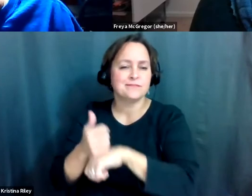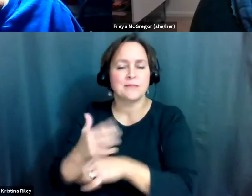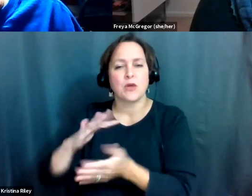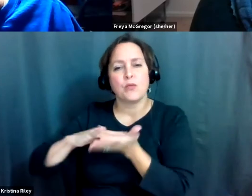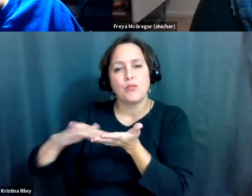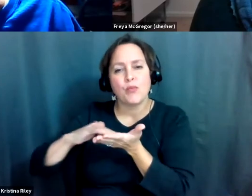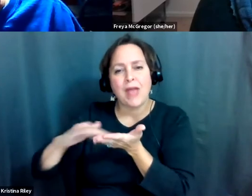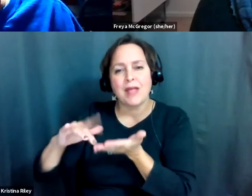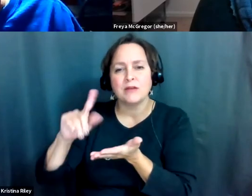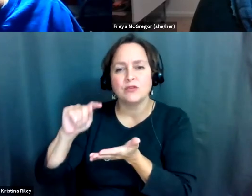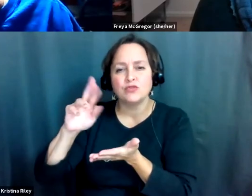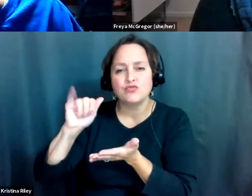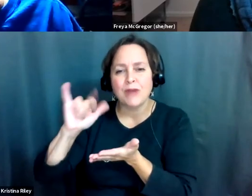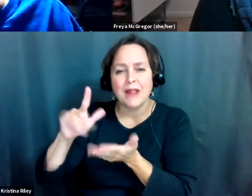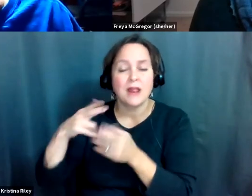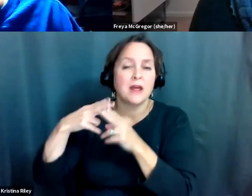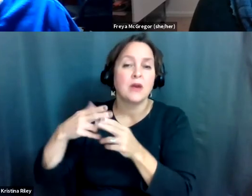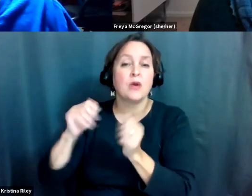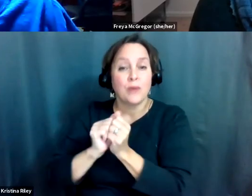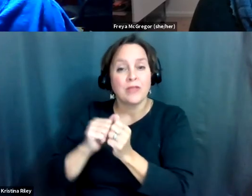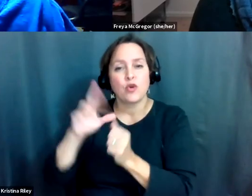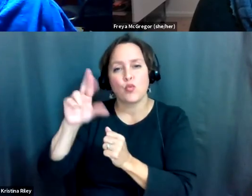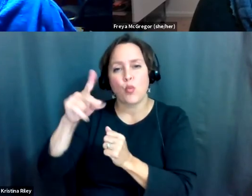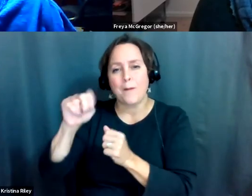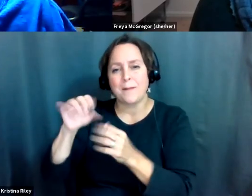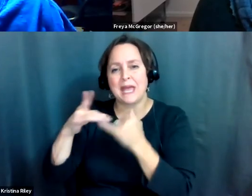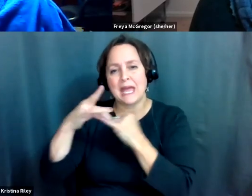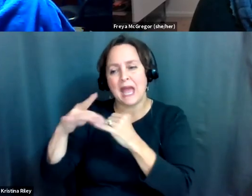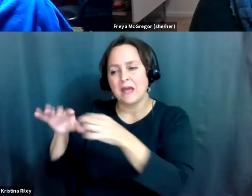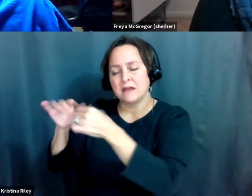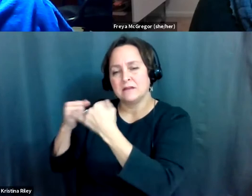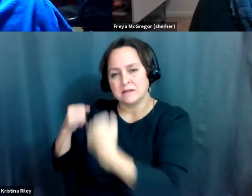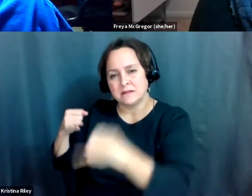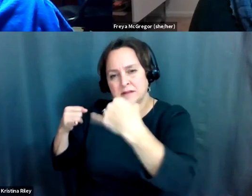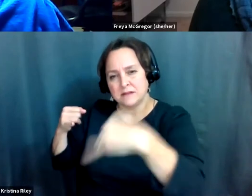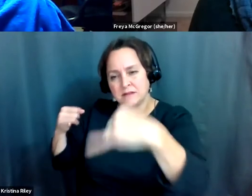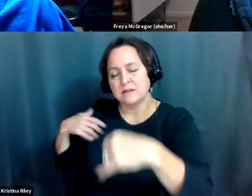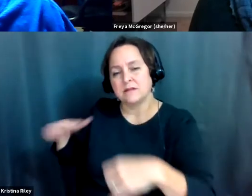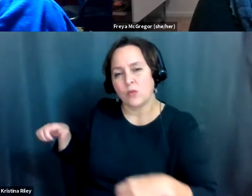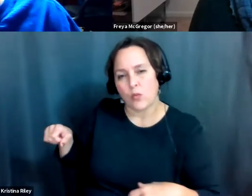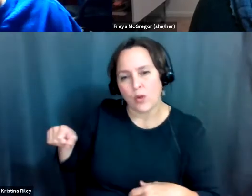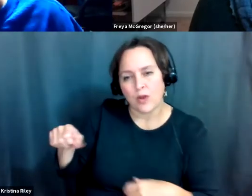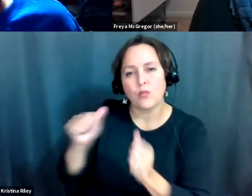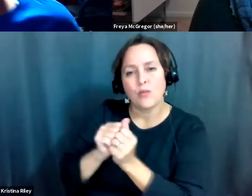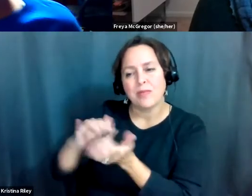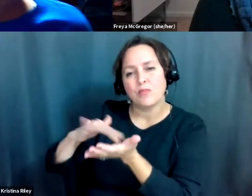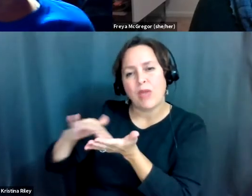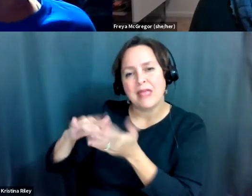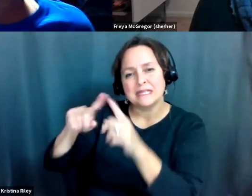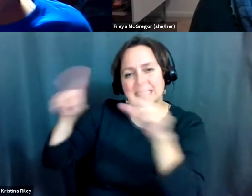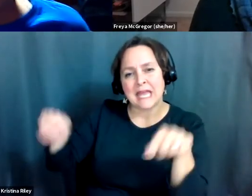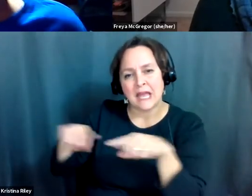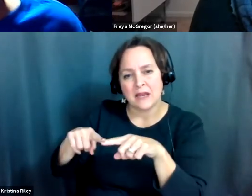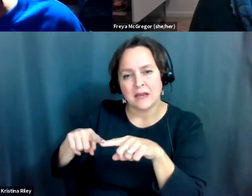guide. It would have some braille signage along the way. And I was really interested in that because I remembered when I was in first grade,